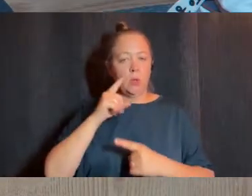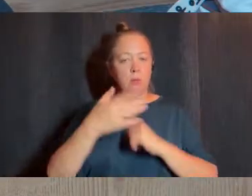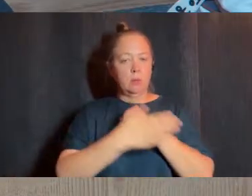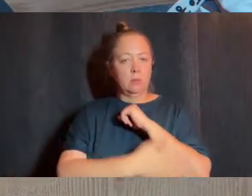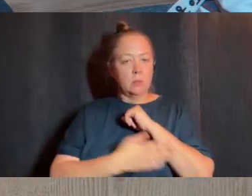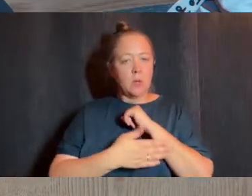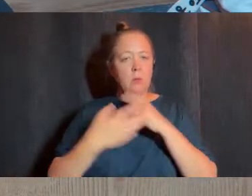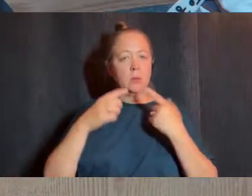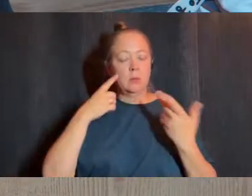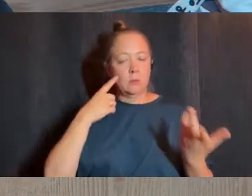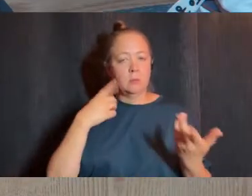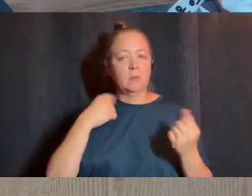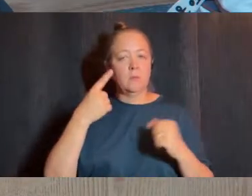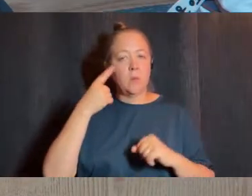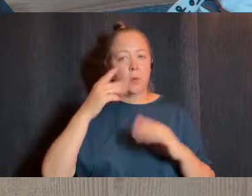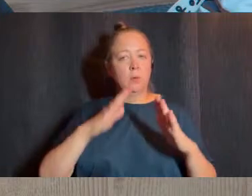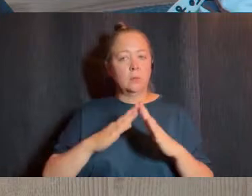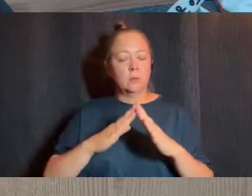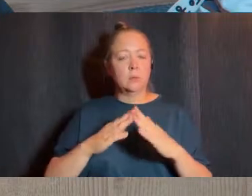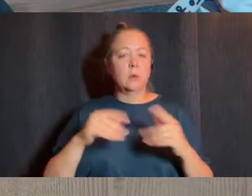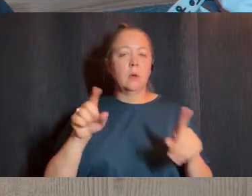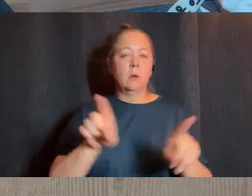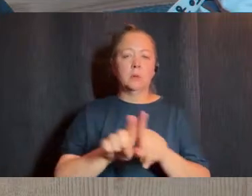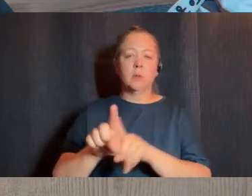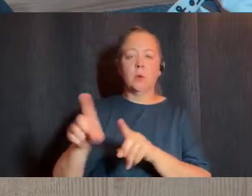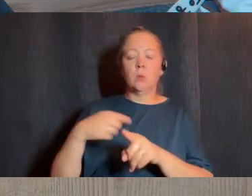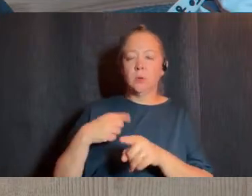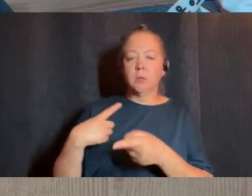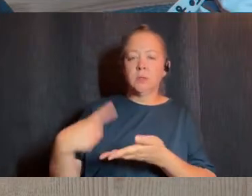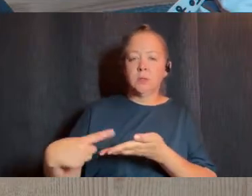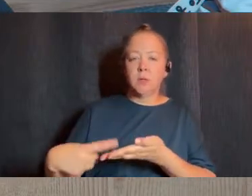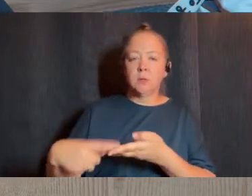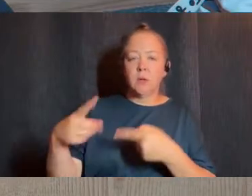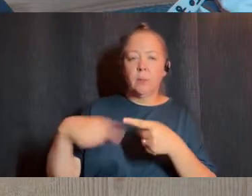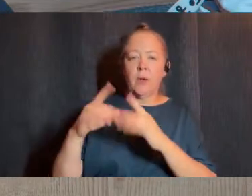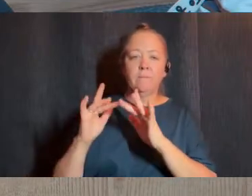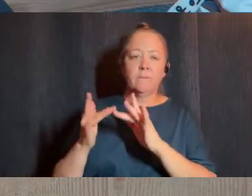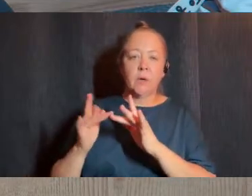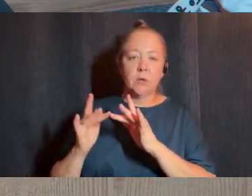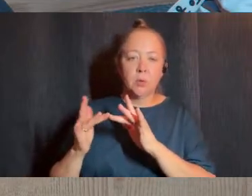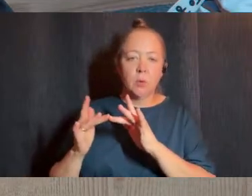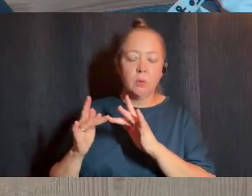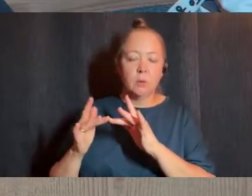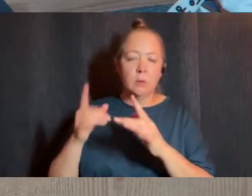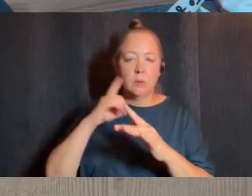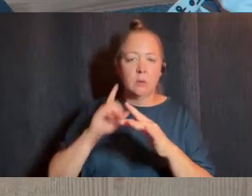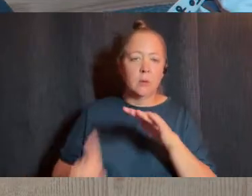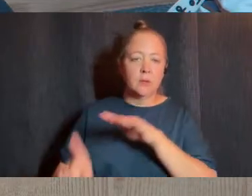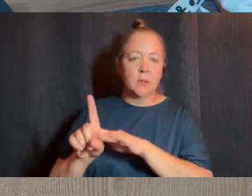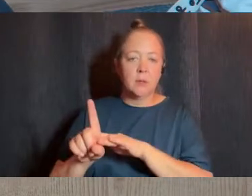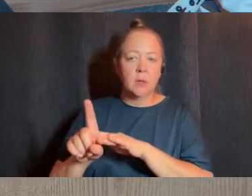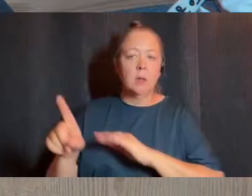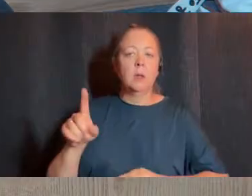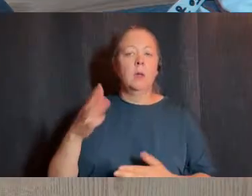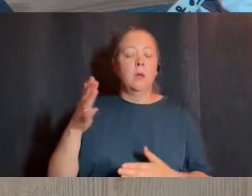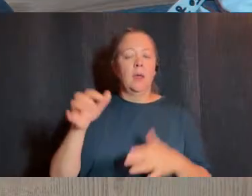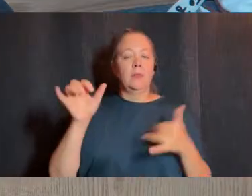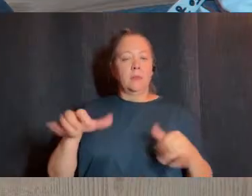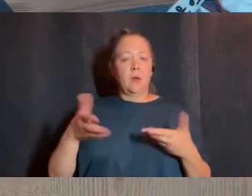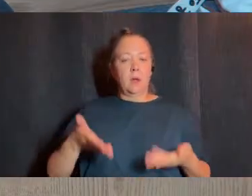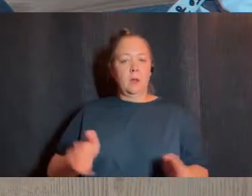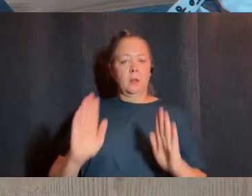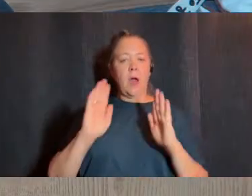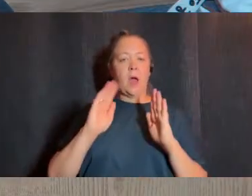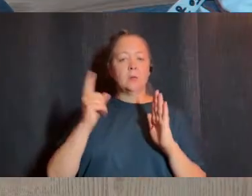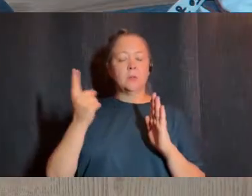I do also want to mention virtual attendance. Virtual attendance exists to allow a member who cannot be physically present to still